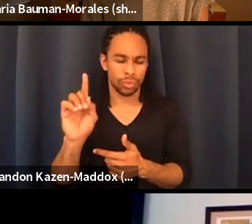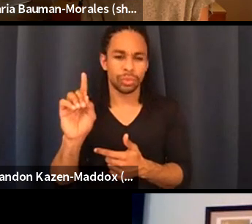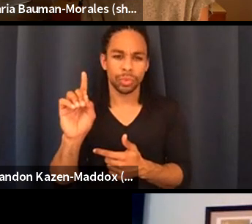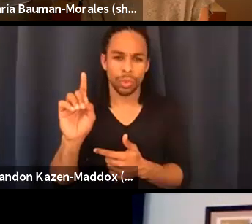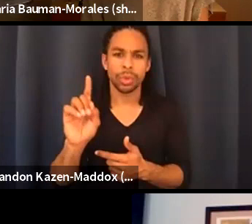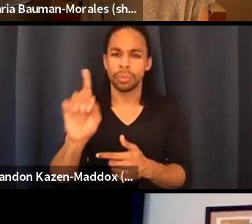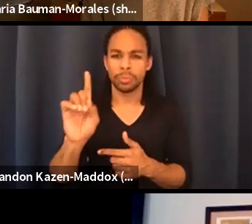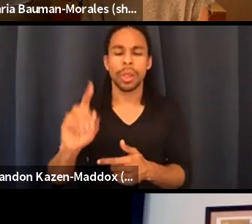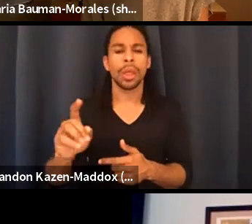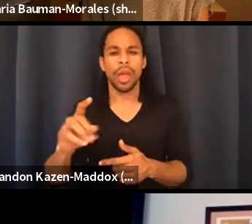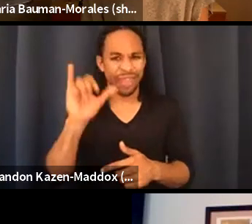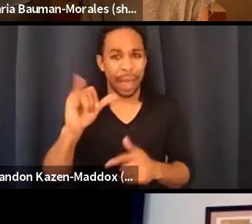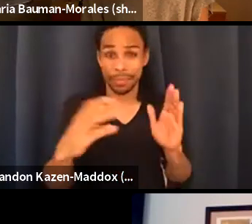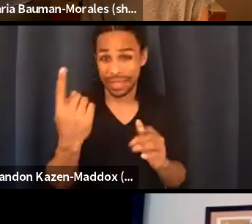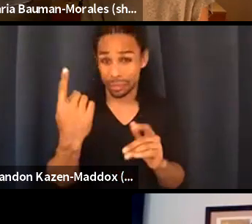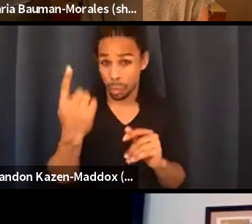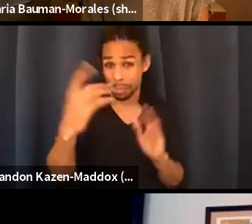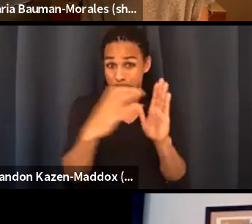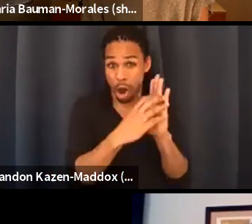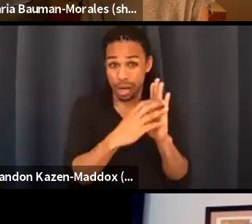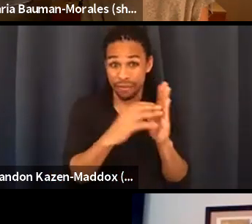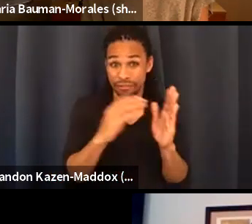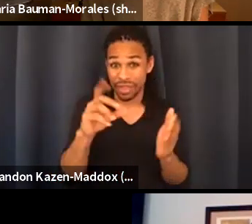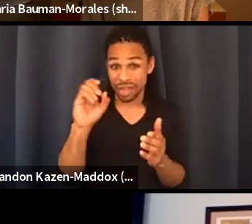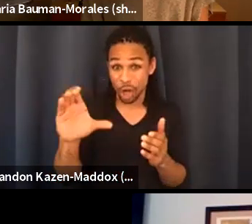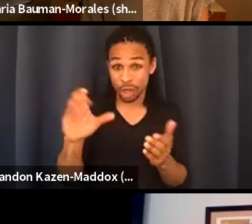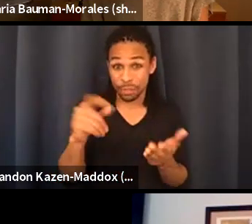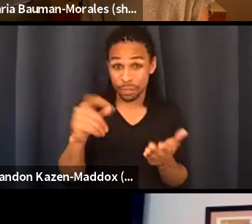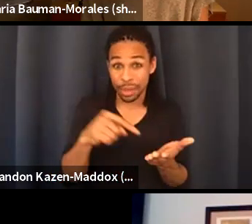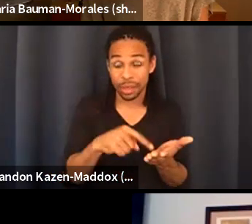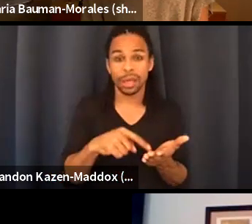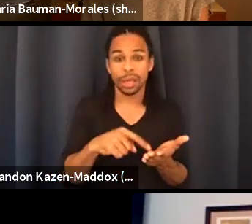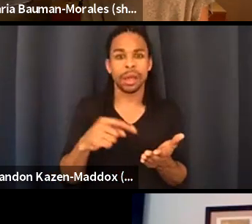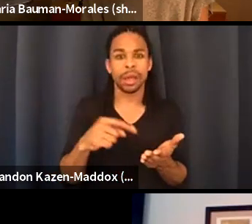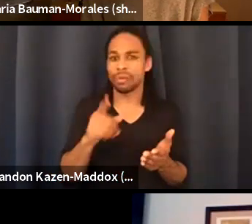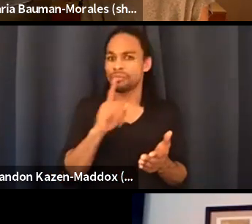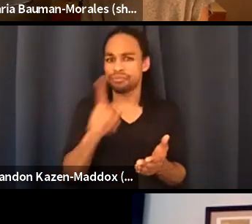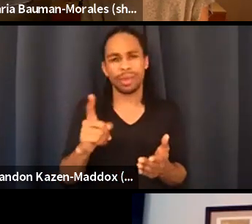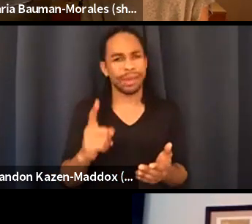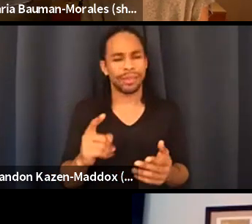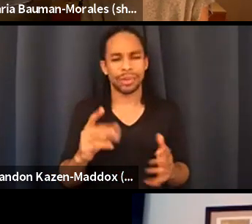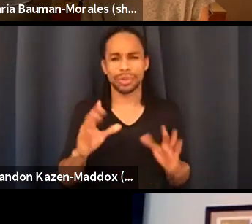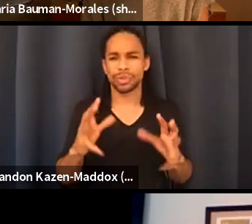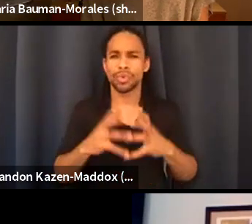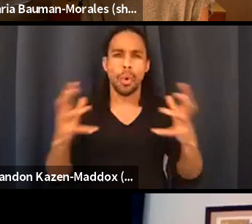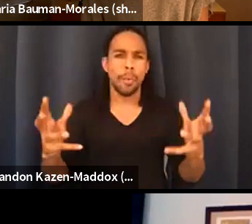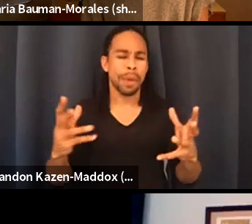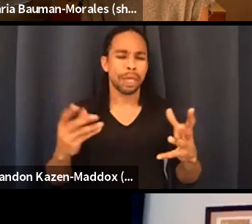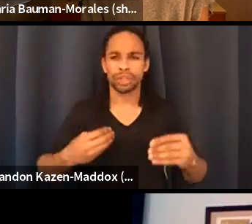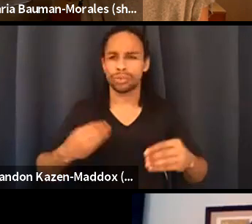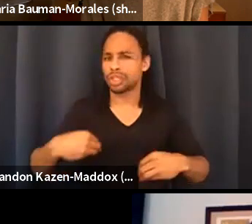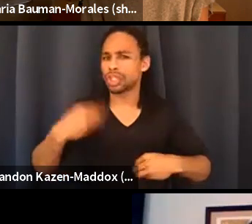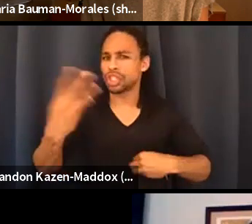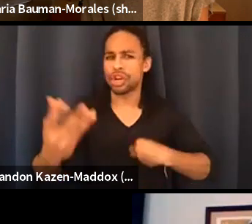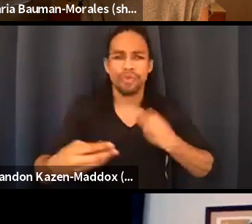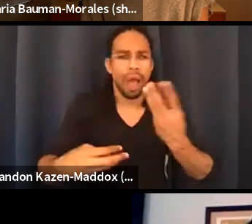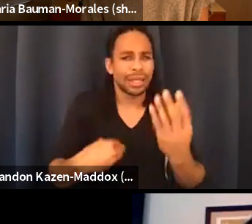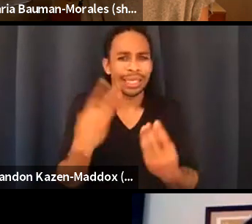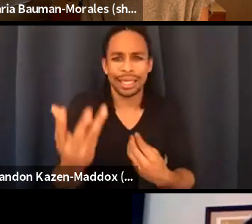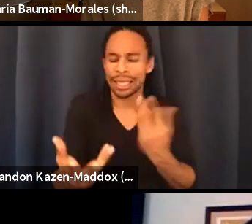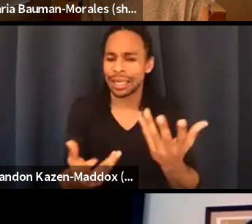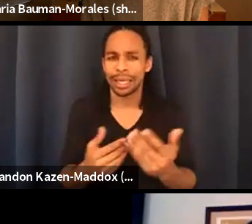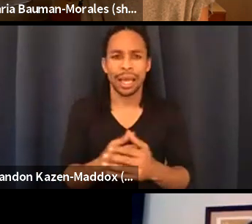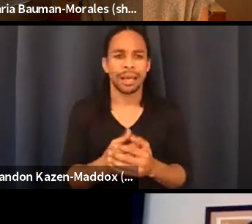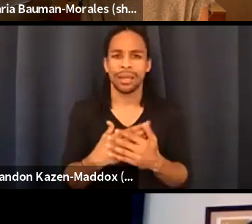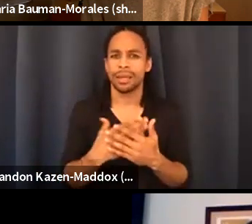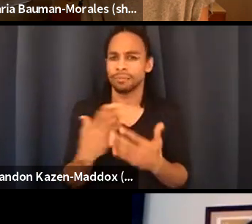what I felt, I can only imagine the challenge of pulling that together and of the individual artists that were affected. And I was really,